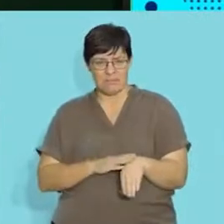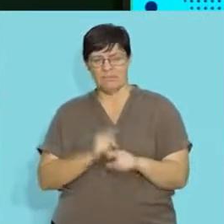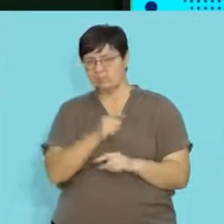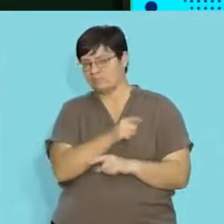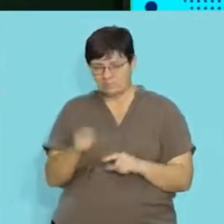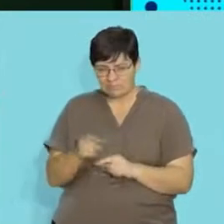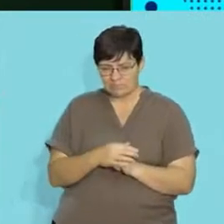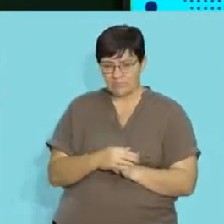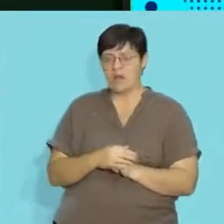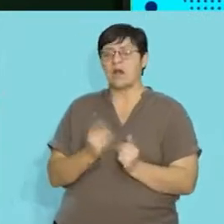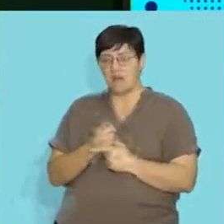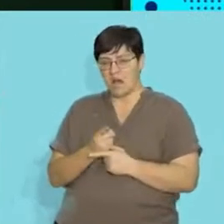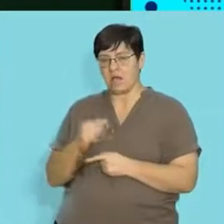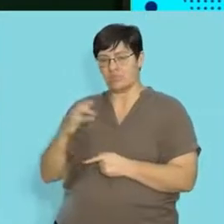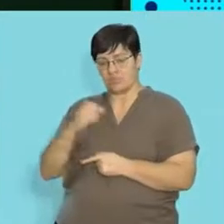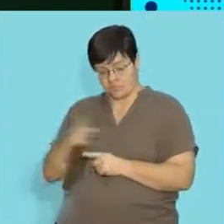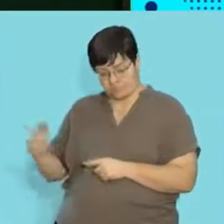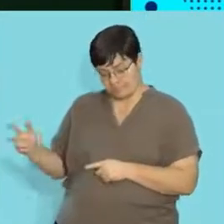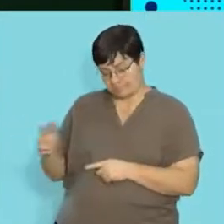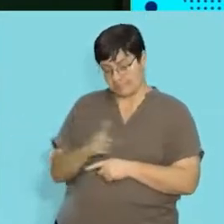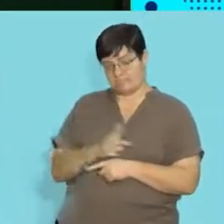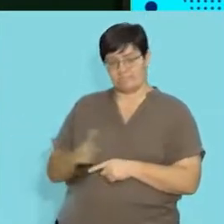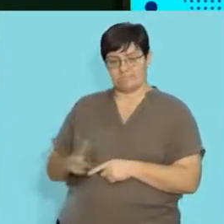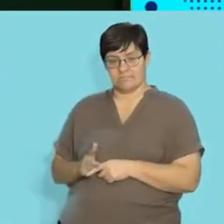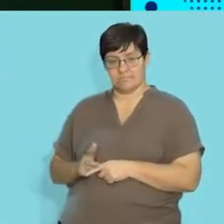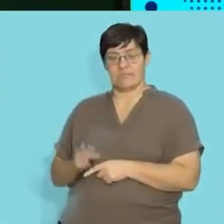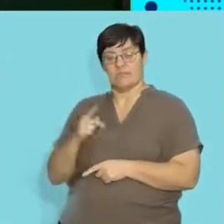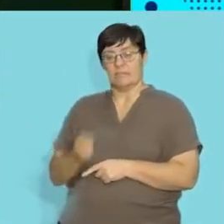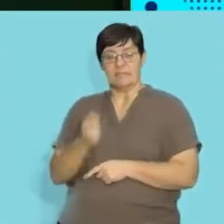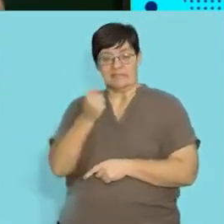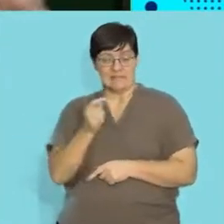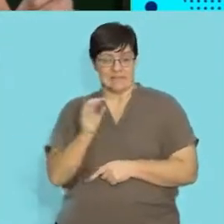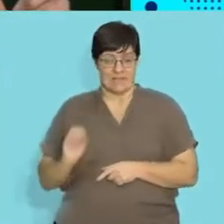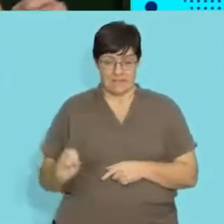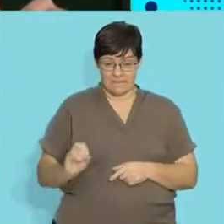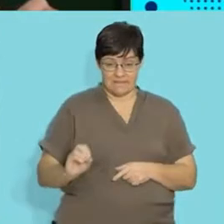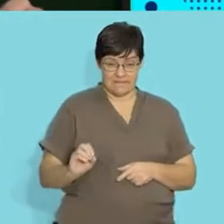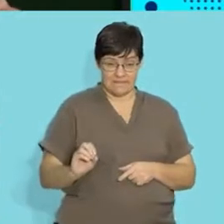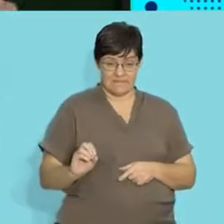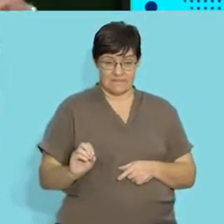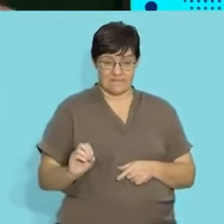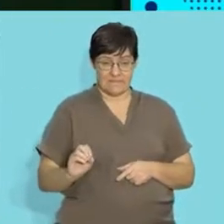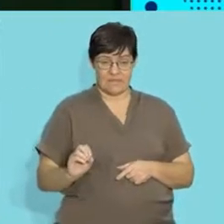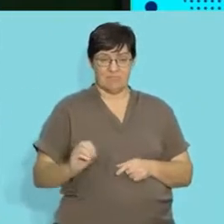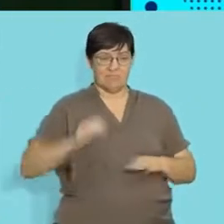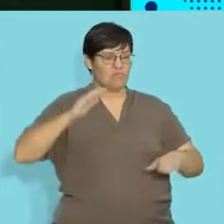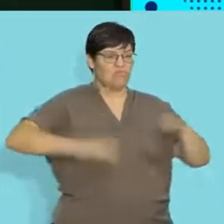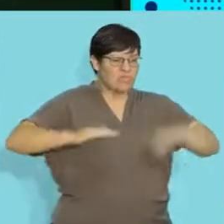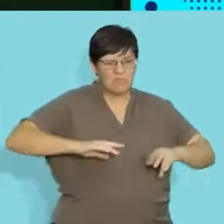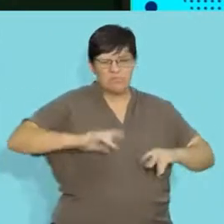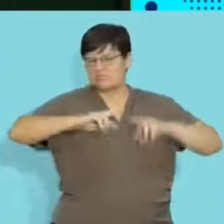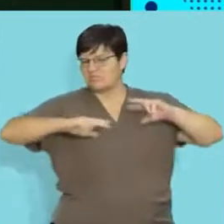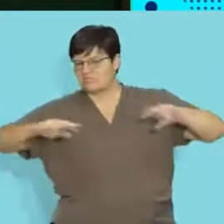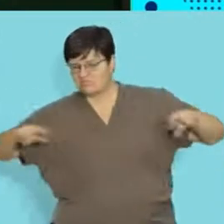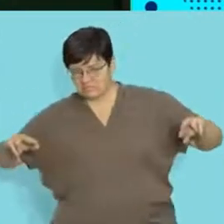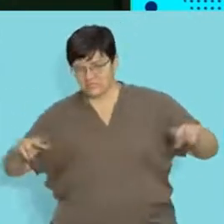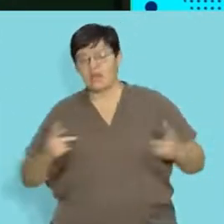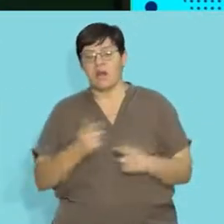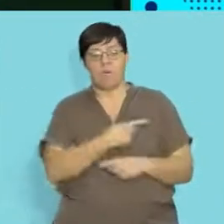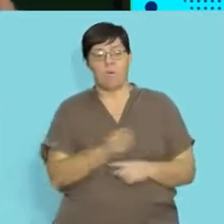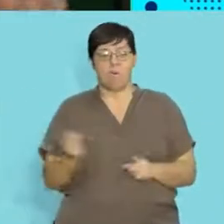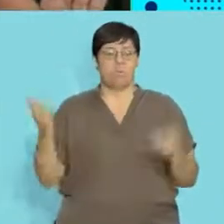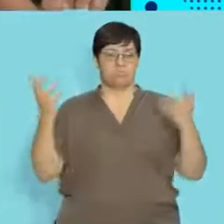of germination, gibberellins are sprayed. And so this means that these seeds that have very different rhythms of